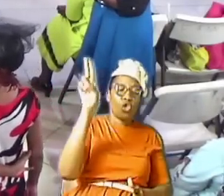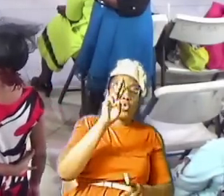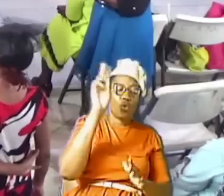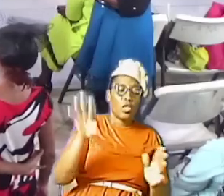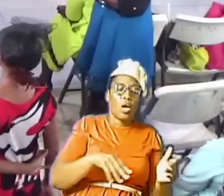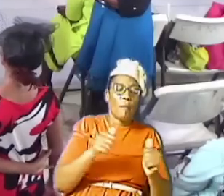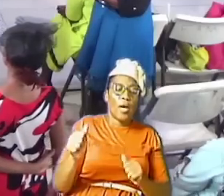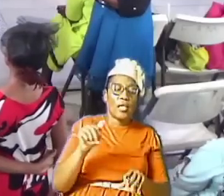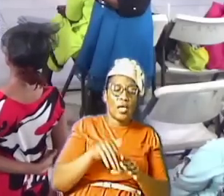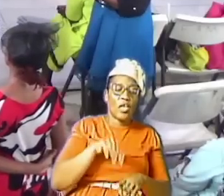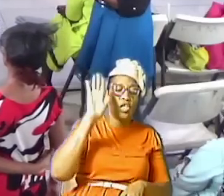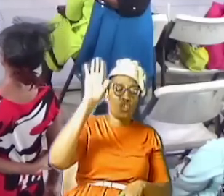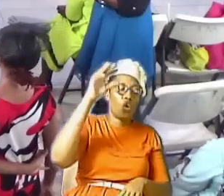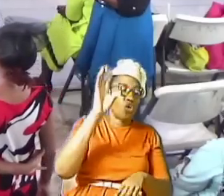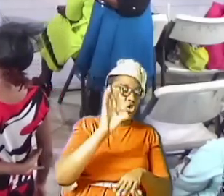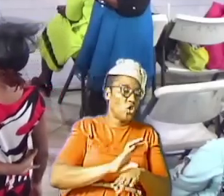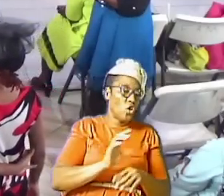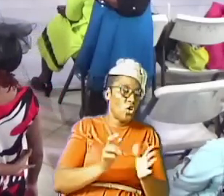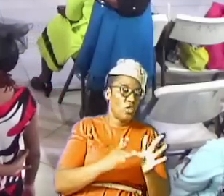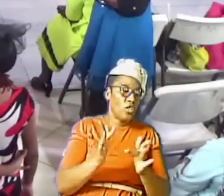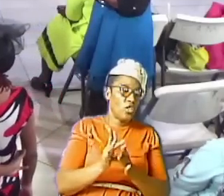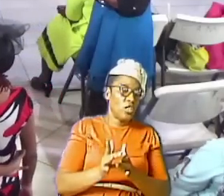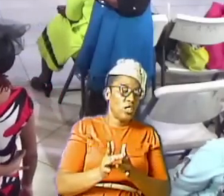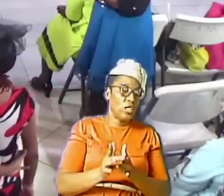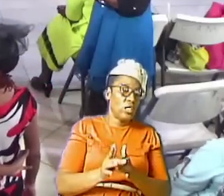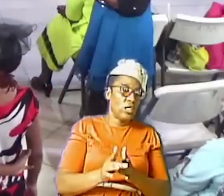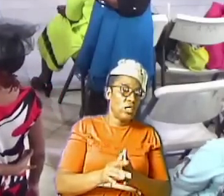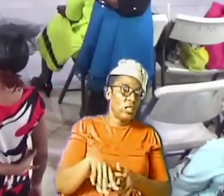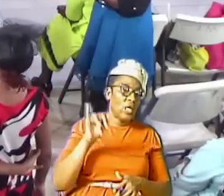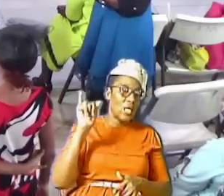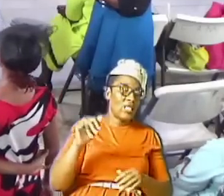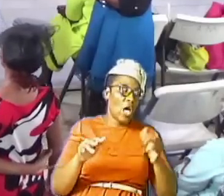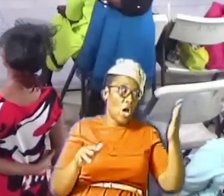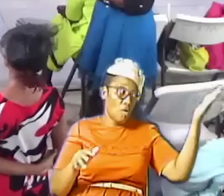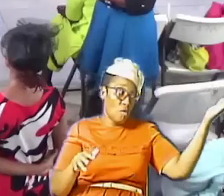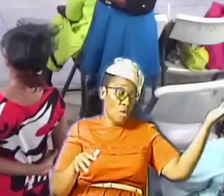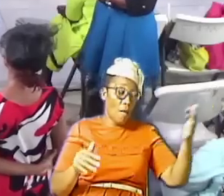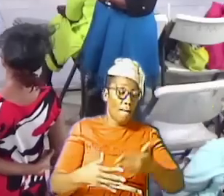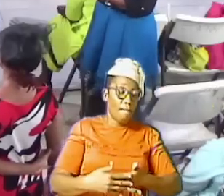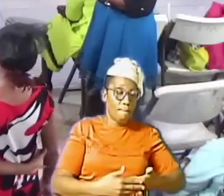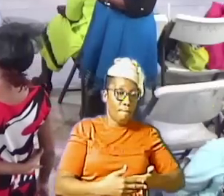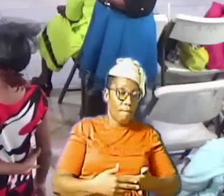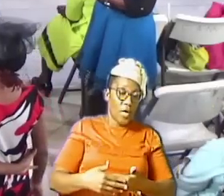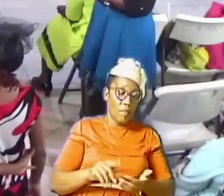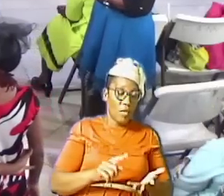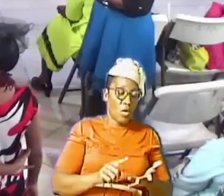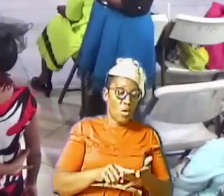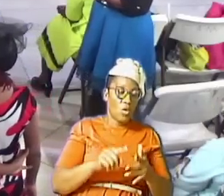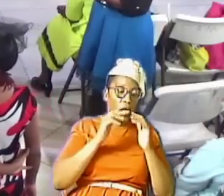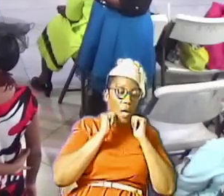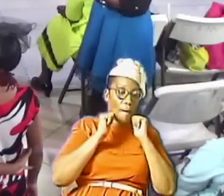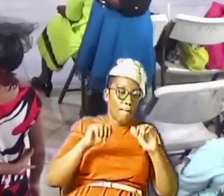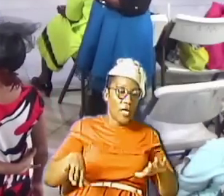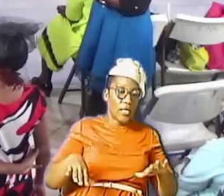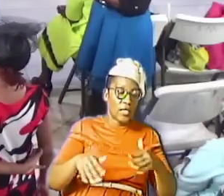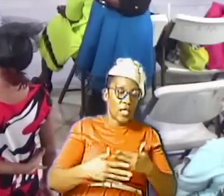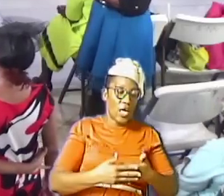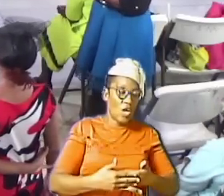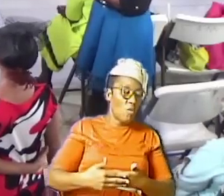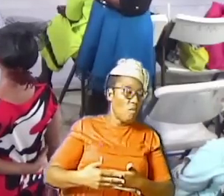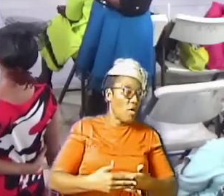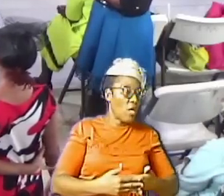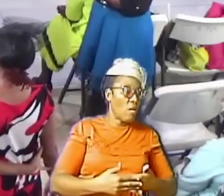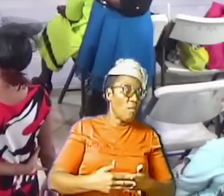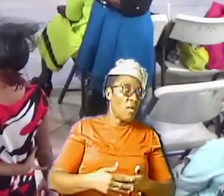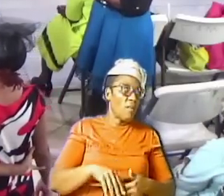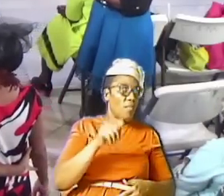your kingdom, O God Almighty. This child, O God Almighty, will be counted as a blessed one, that she, O God Almighty,